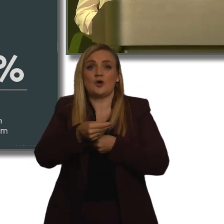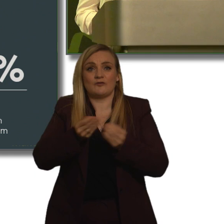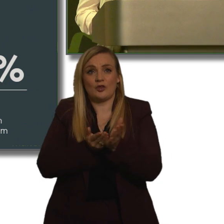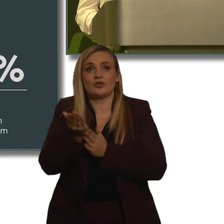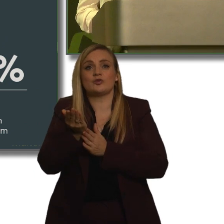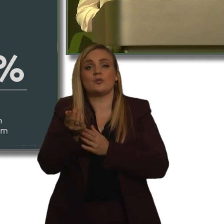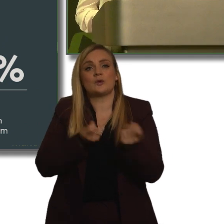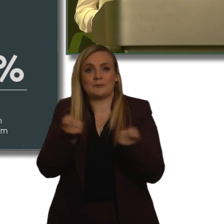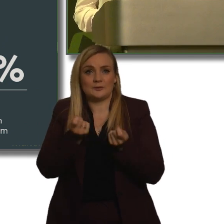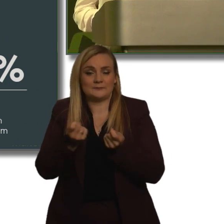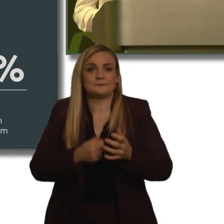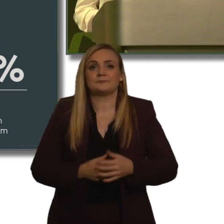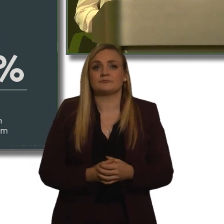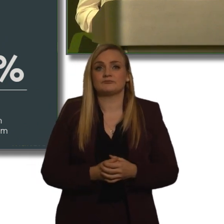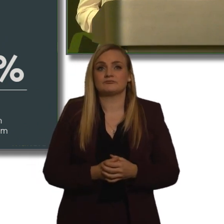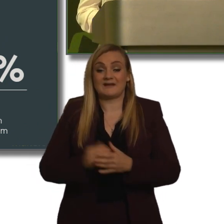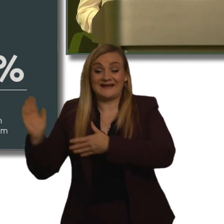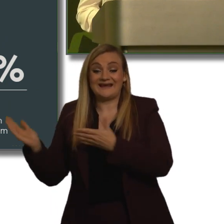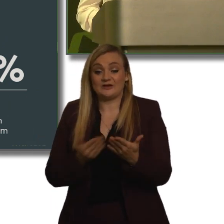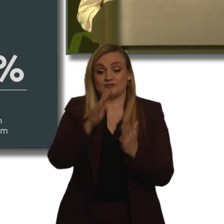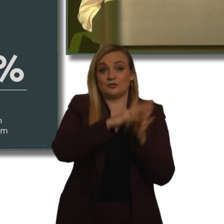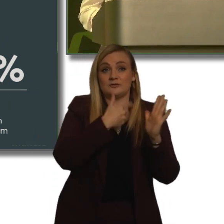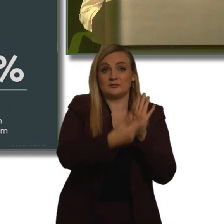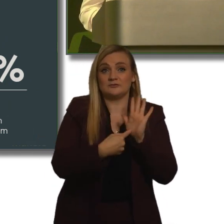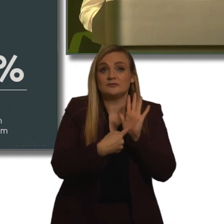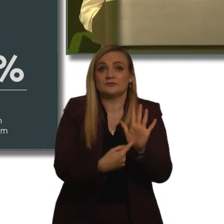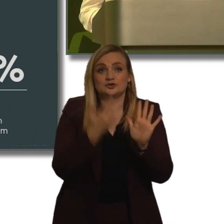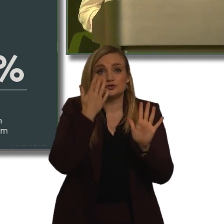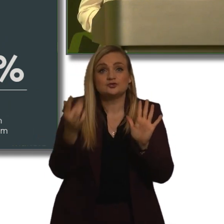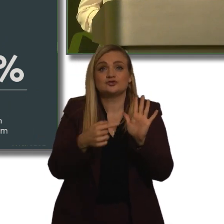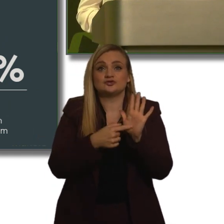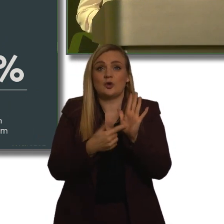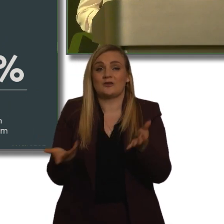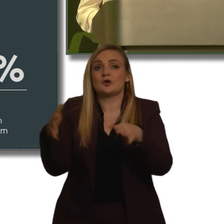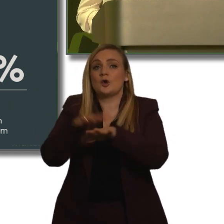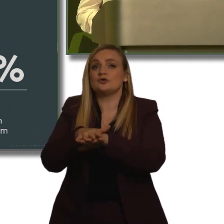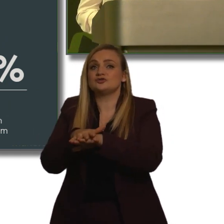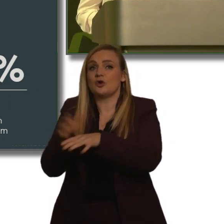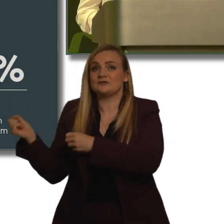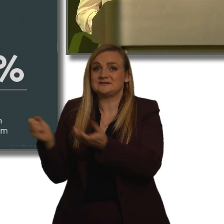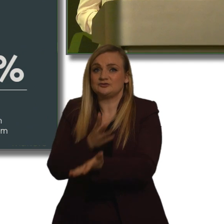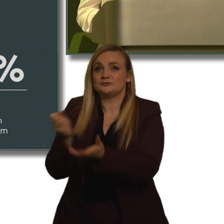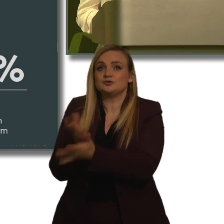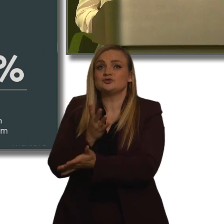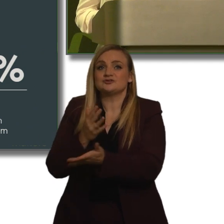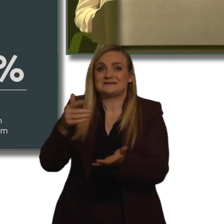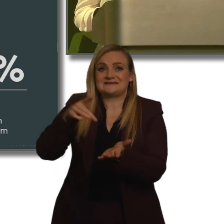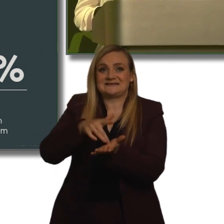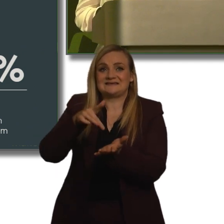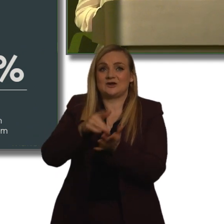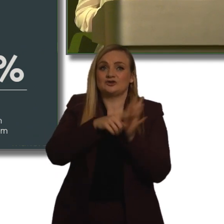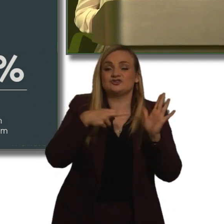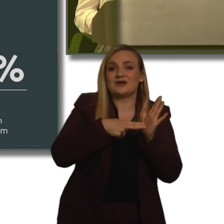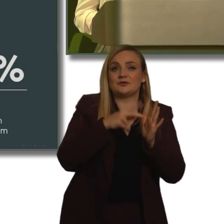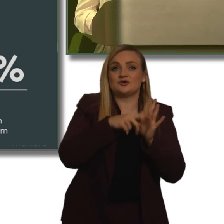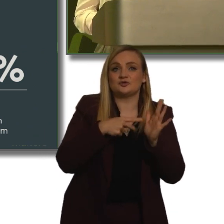operations. We've introduced this metric to reflect the closure of the distribution centre in January 2024. It accounted for